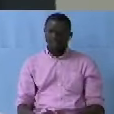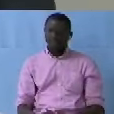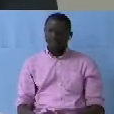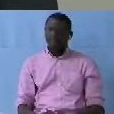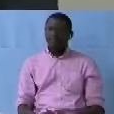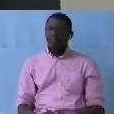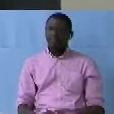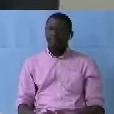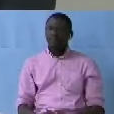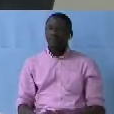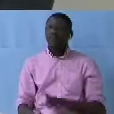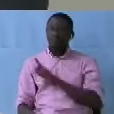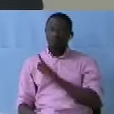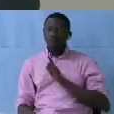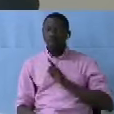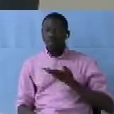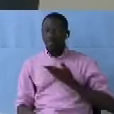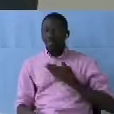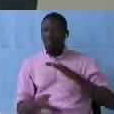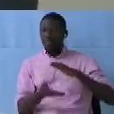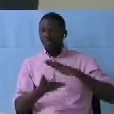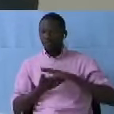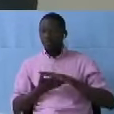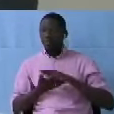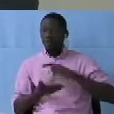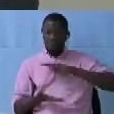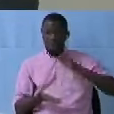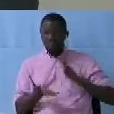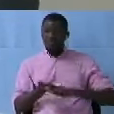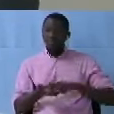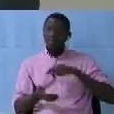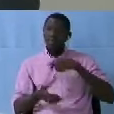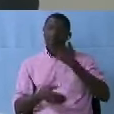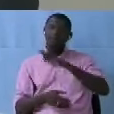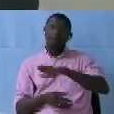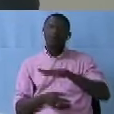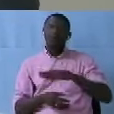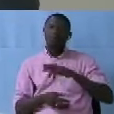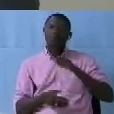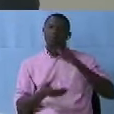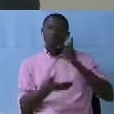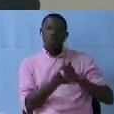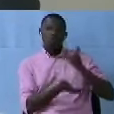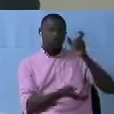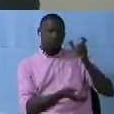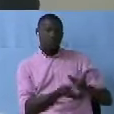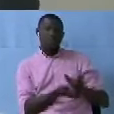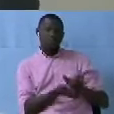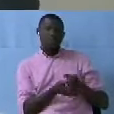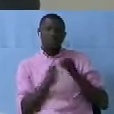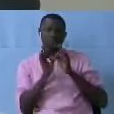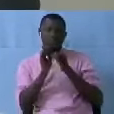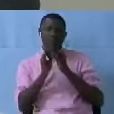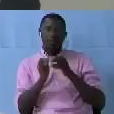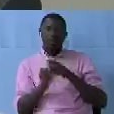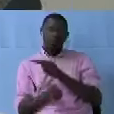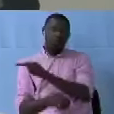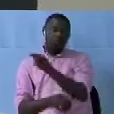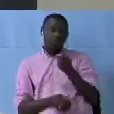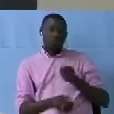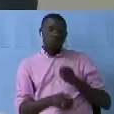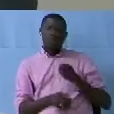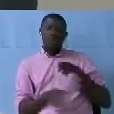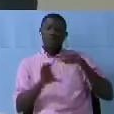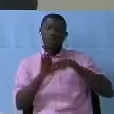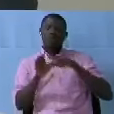We have received evidence from some witnesses saying that those members of the first barge were just